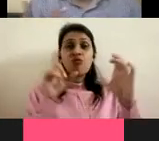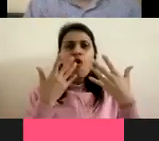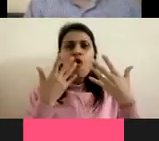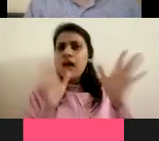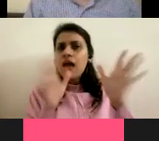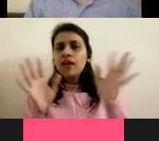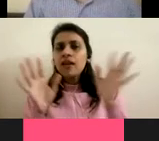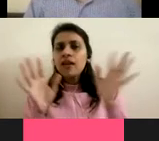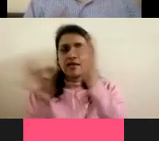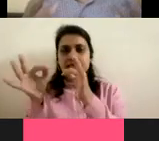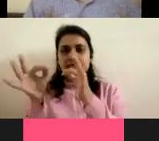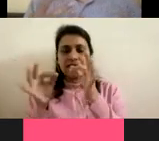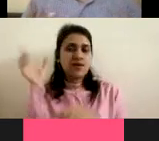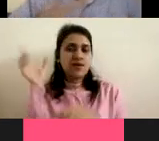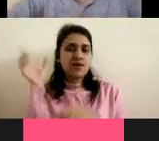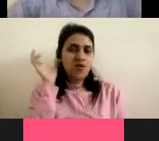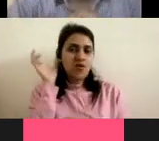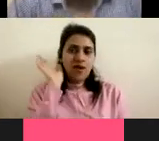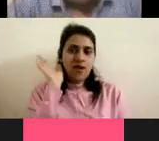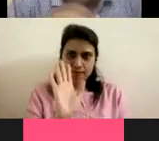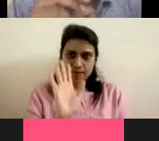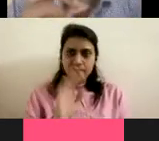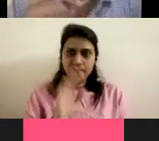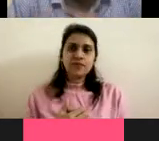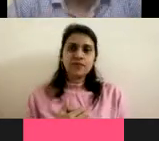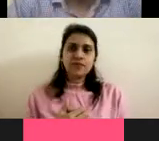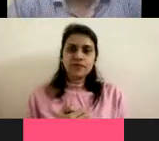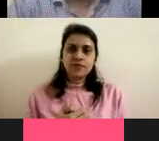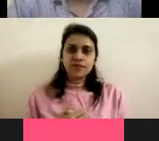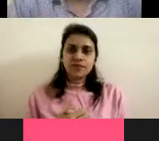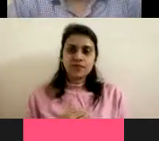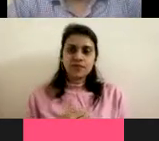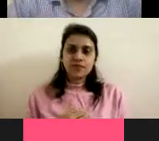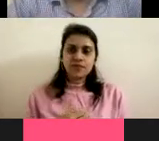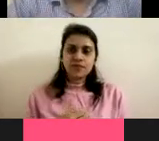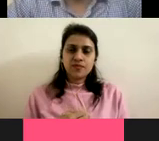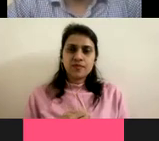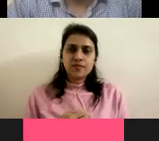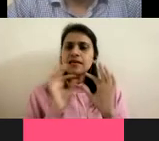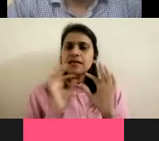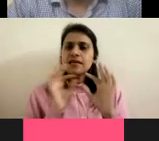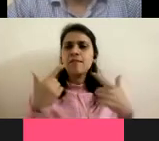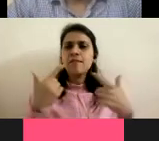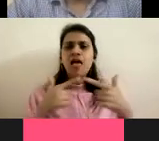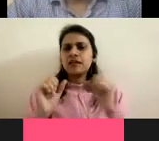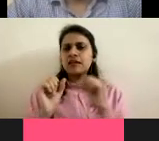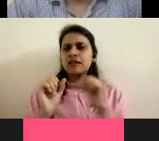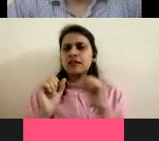with audio description. All of that makes the, and basic simple language, all of that makes the video